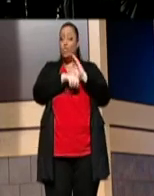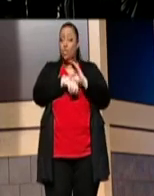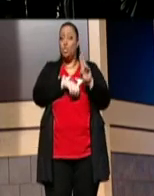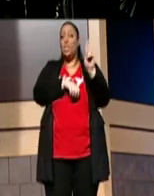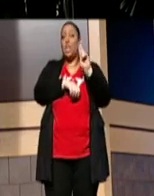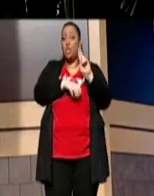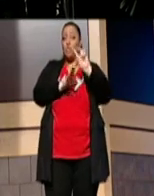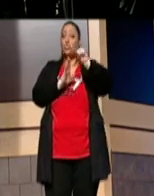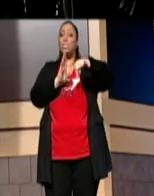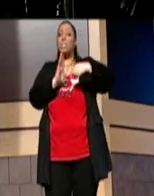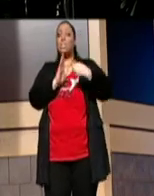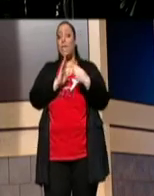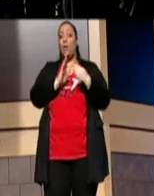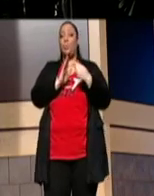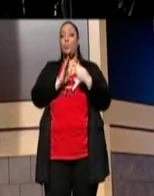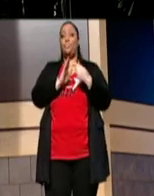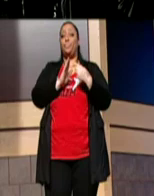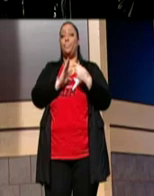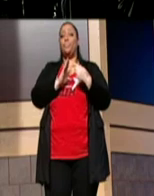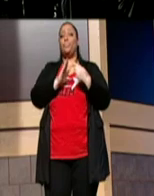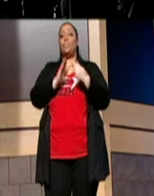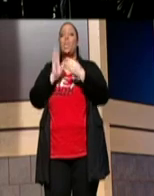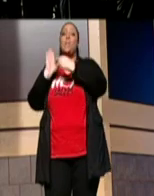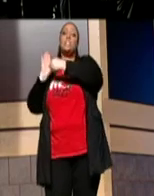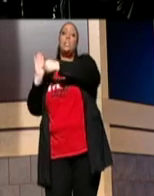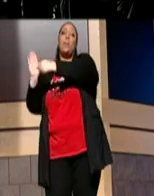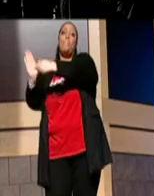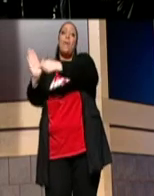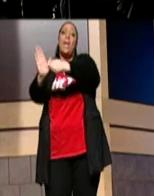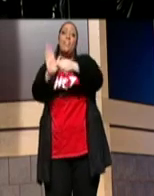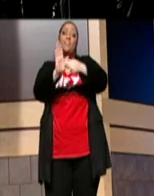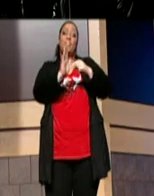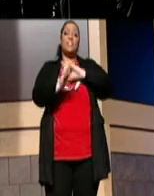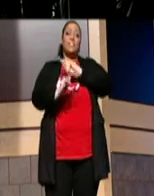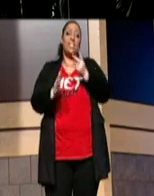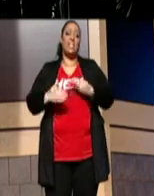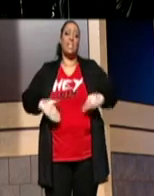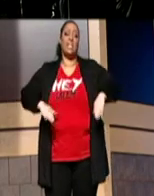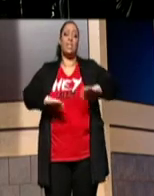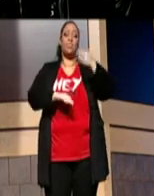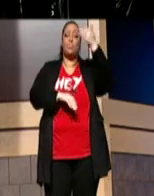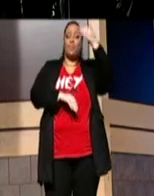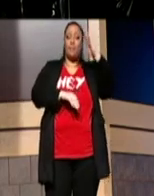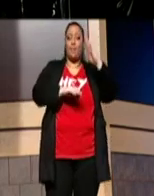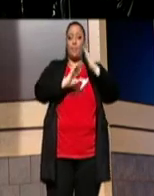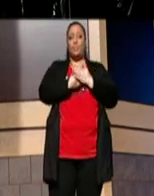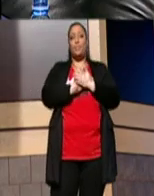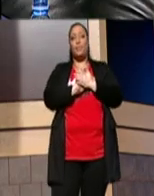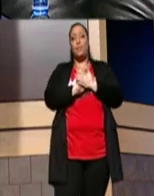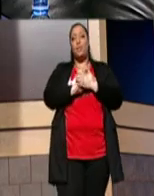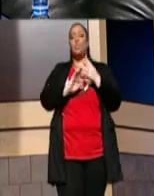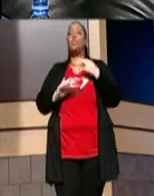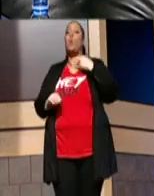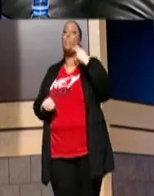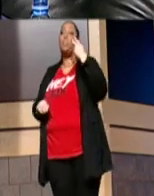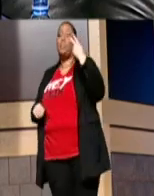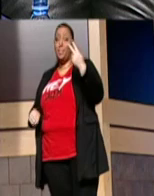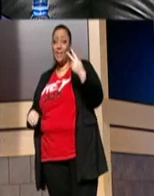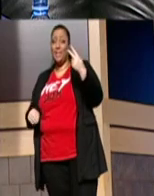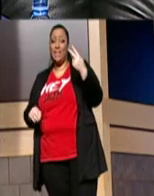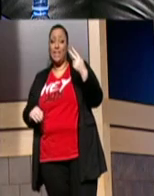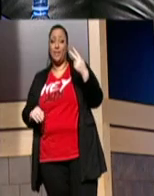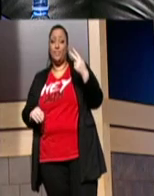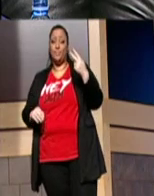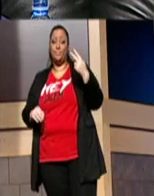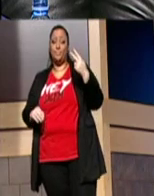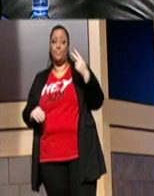hour to manifest the kingdom of God like never before. And so I'm looking at it. I don't call